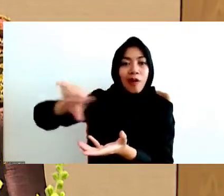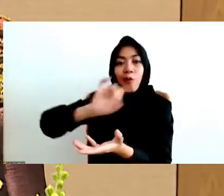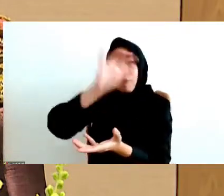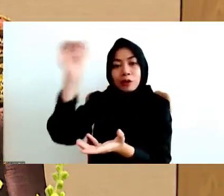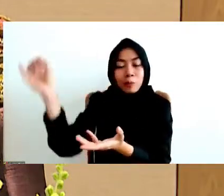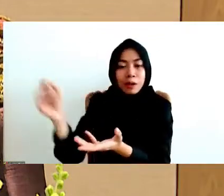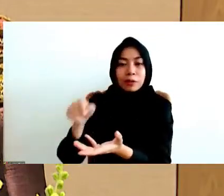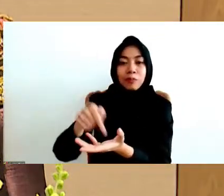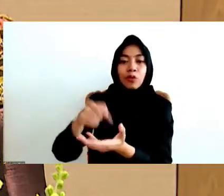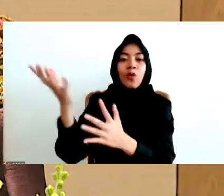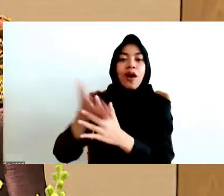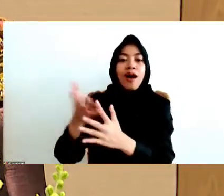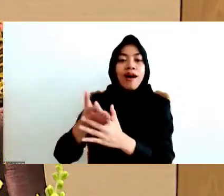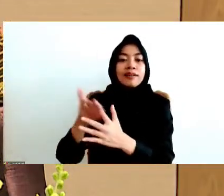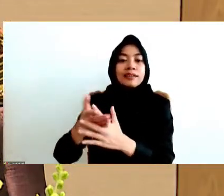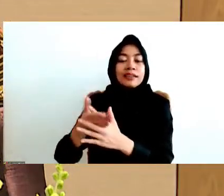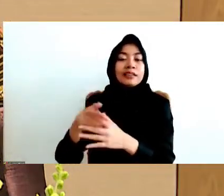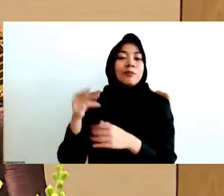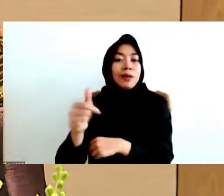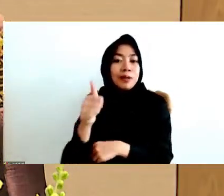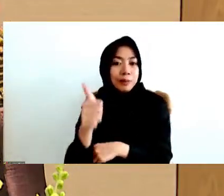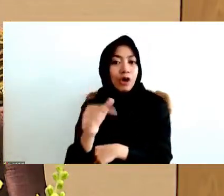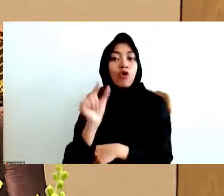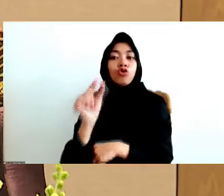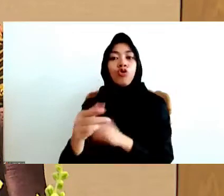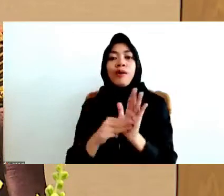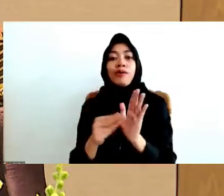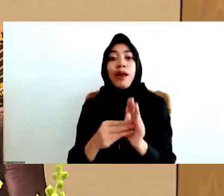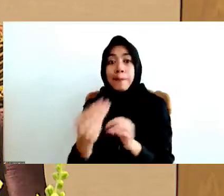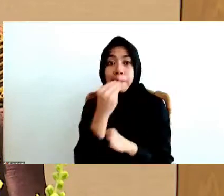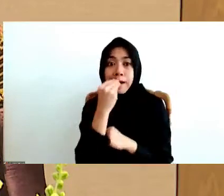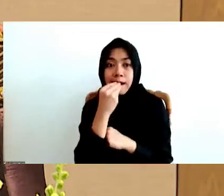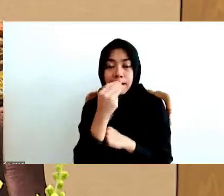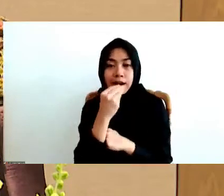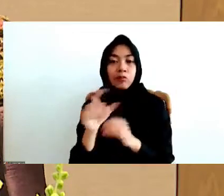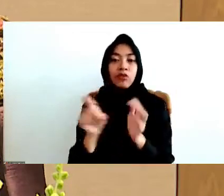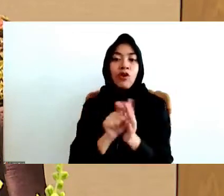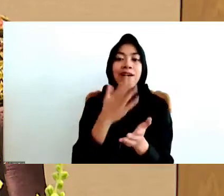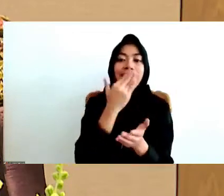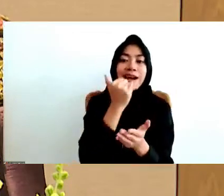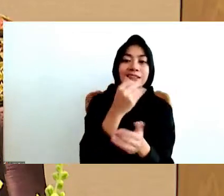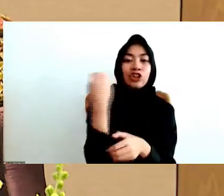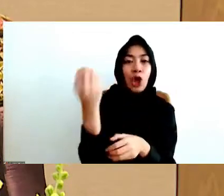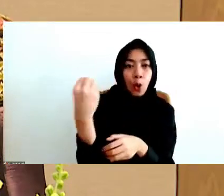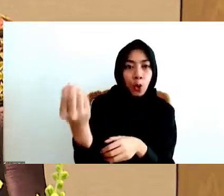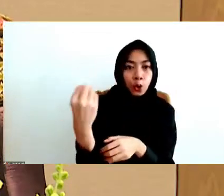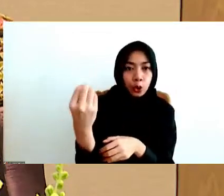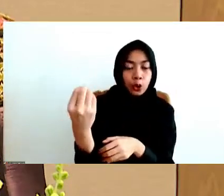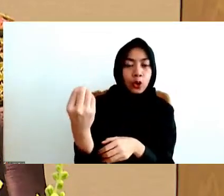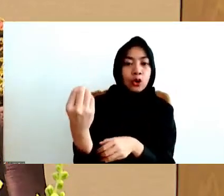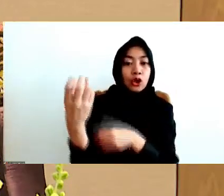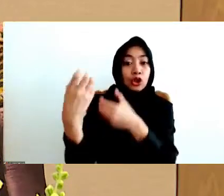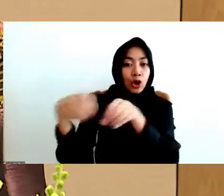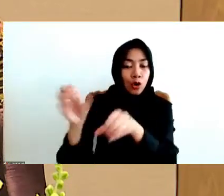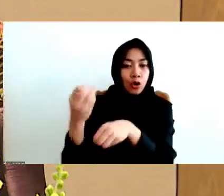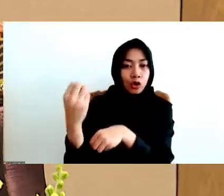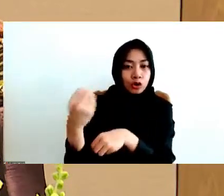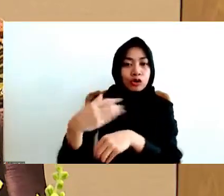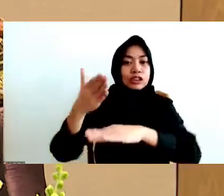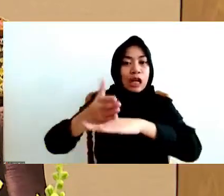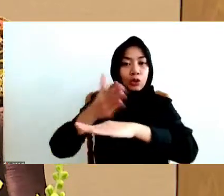the food, rice, eggs, but also other food item